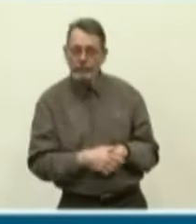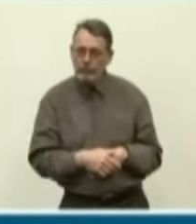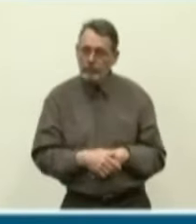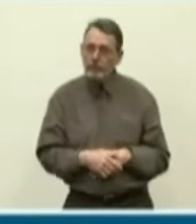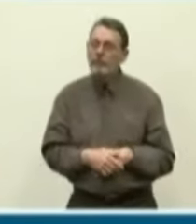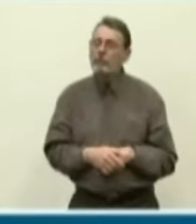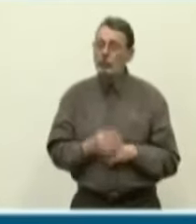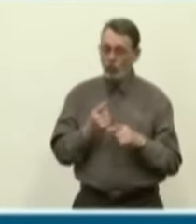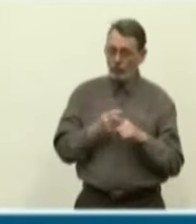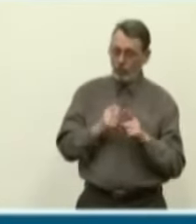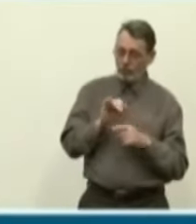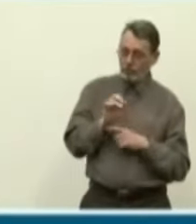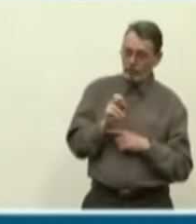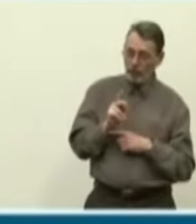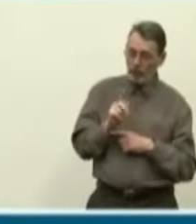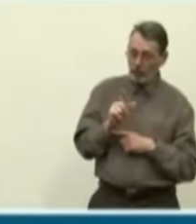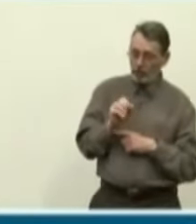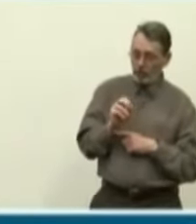London from Bryant.